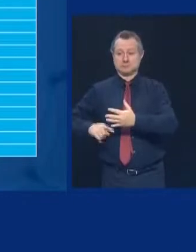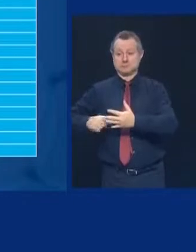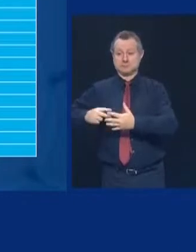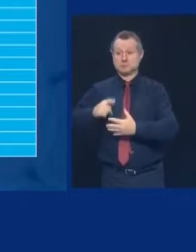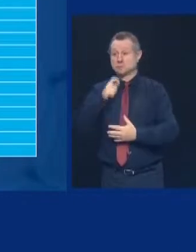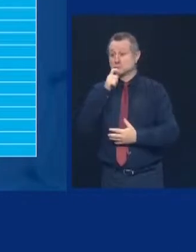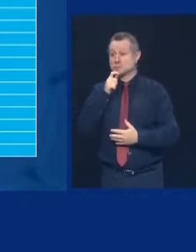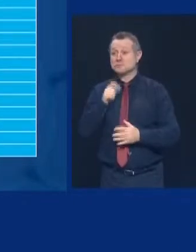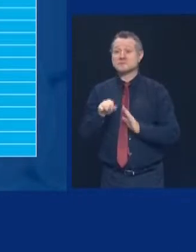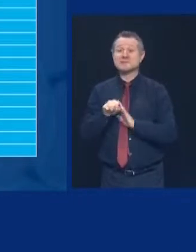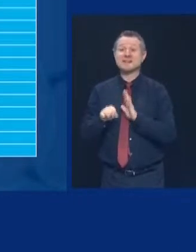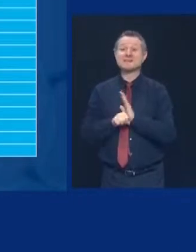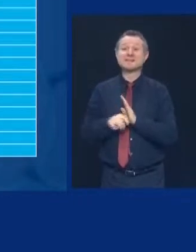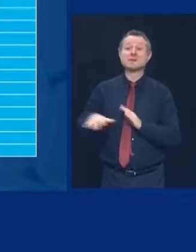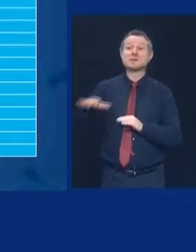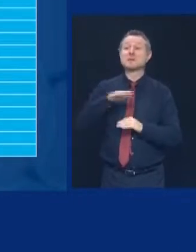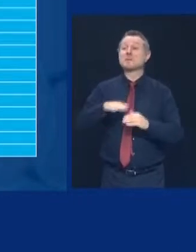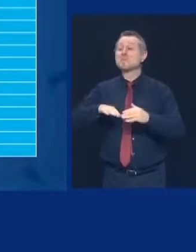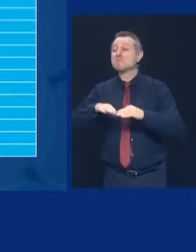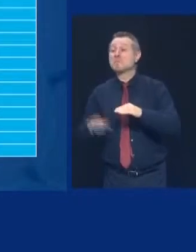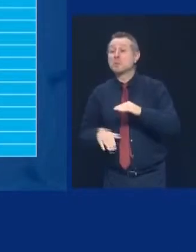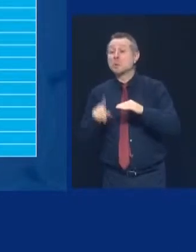one is the state of Maine.